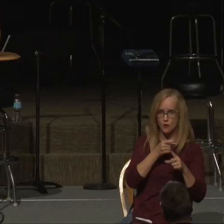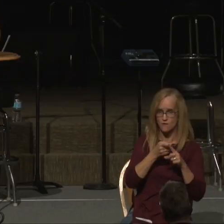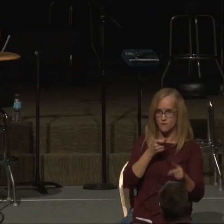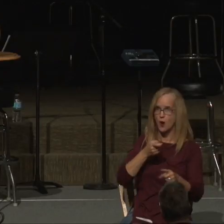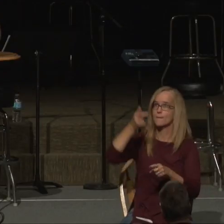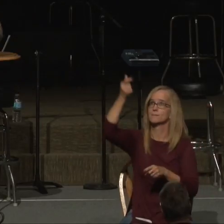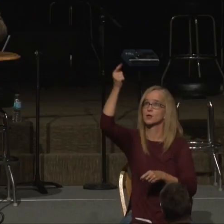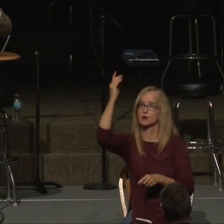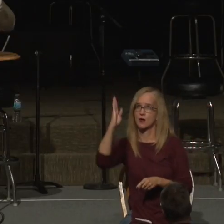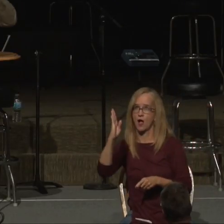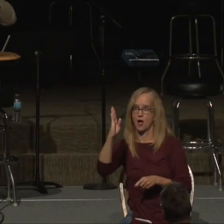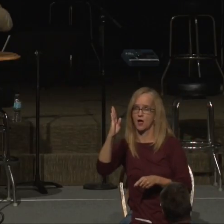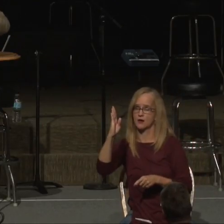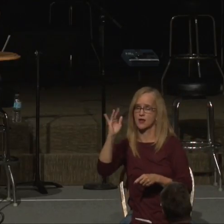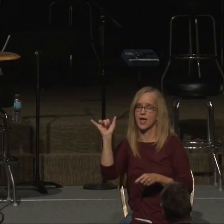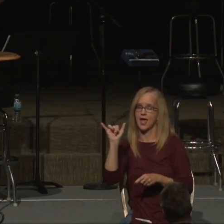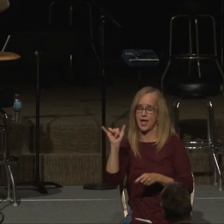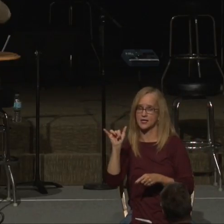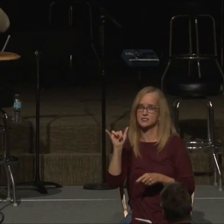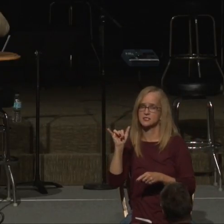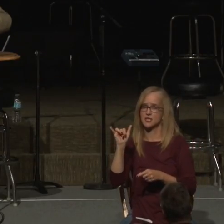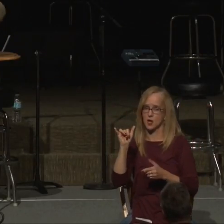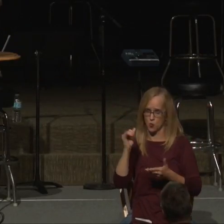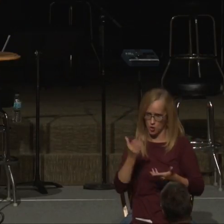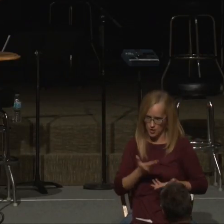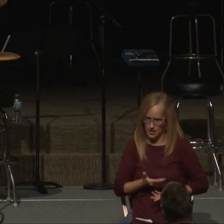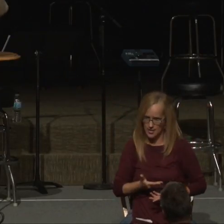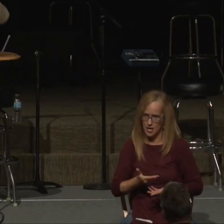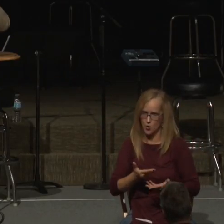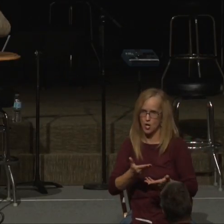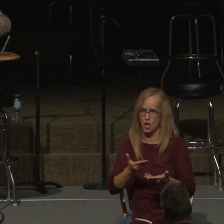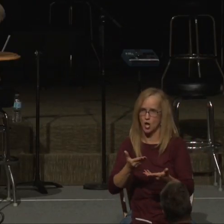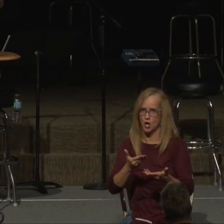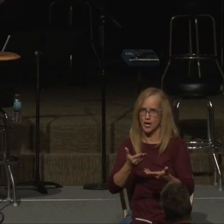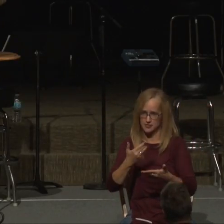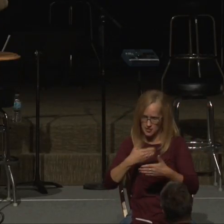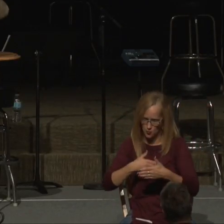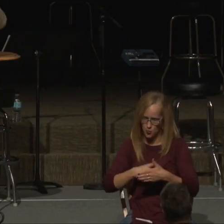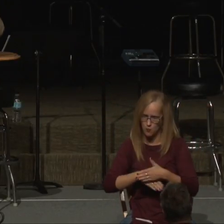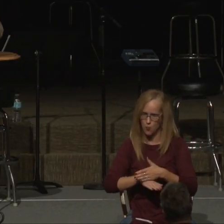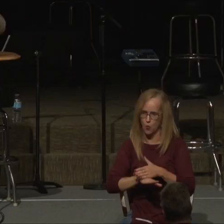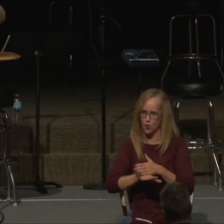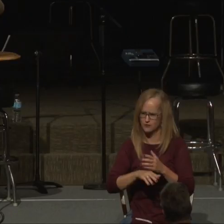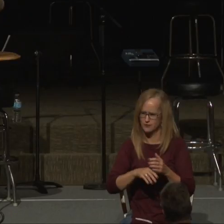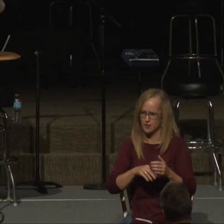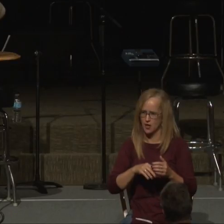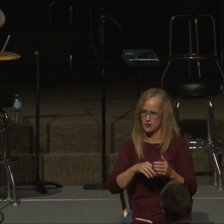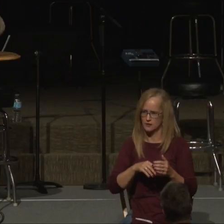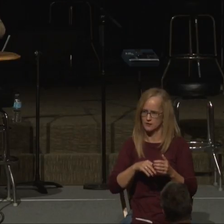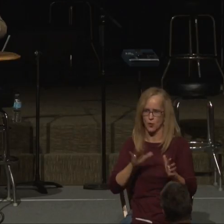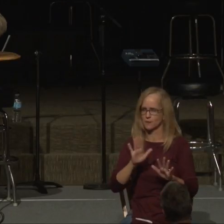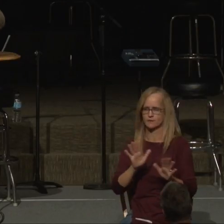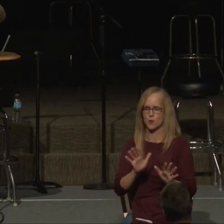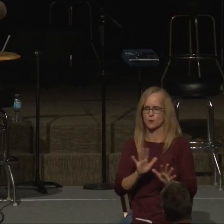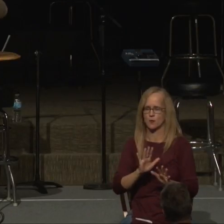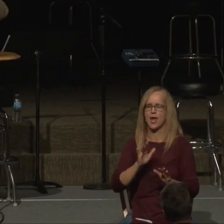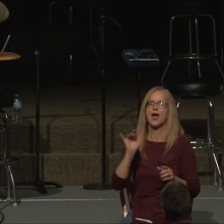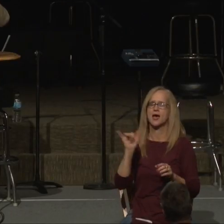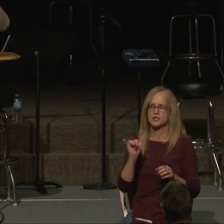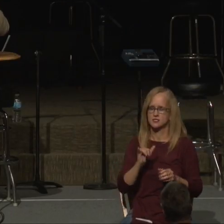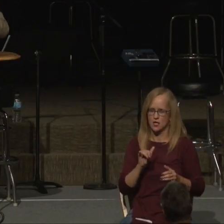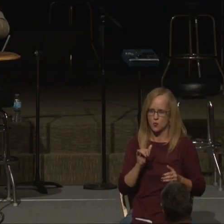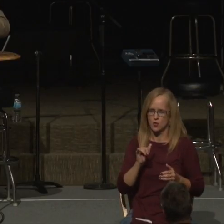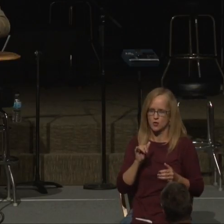from God as they were carried along, as they were borne along by the Holy Spirit."